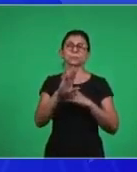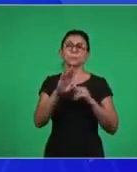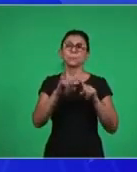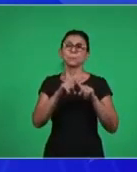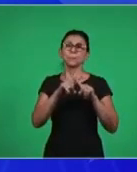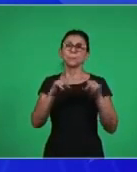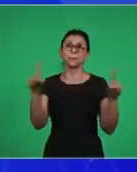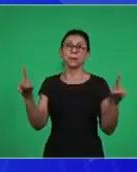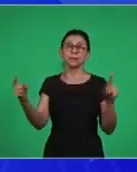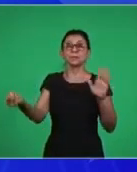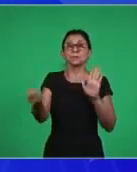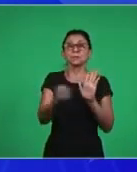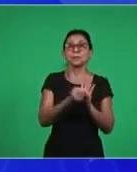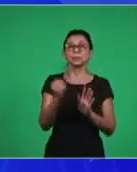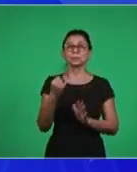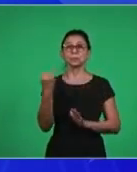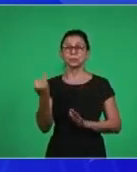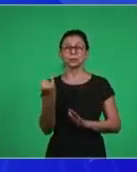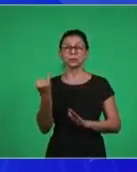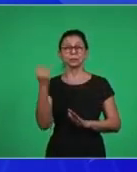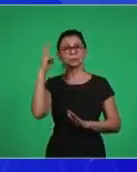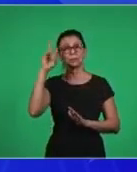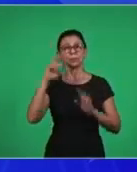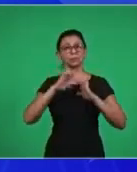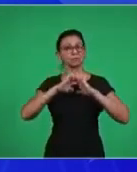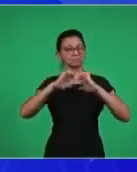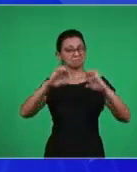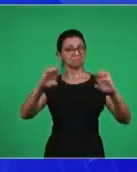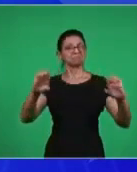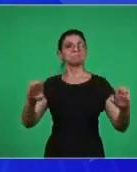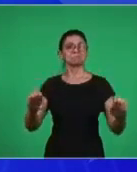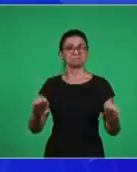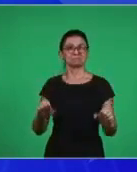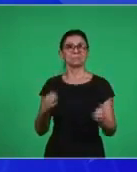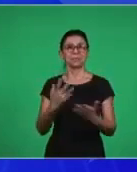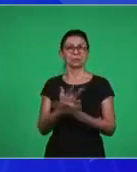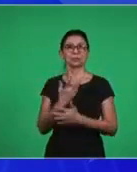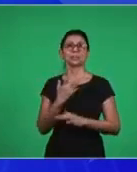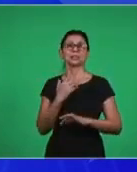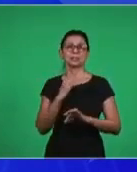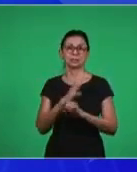landmark not only for the work of the Holy Spirit, for Maranatha, but